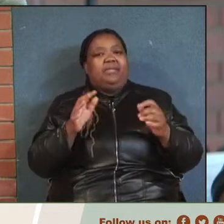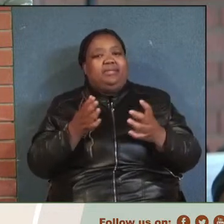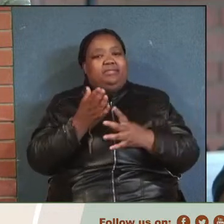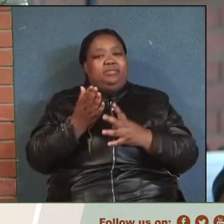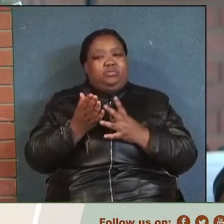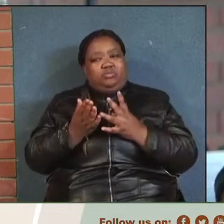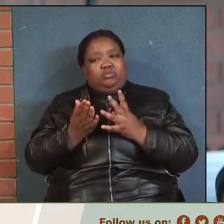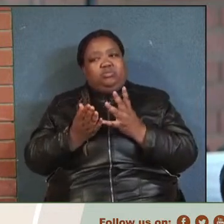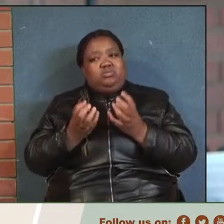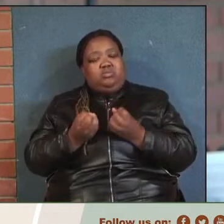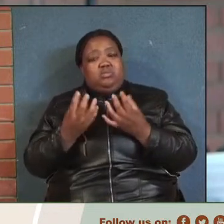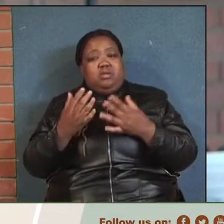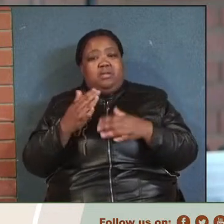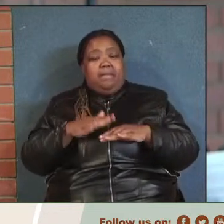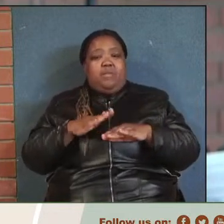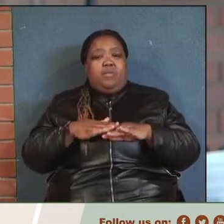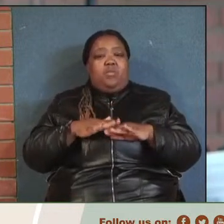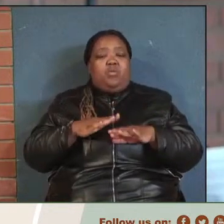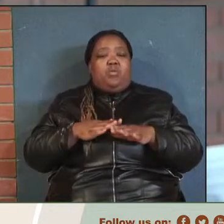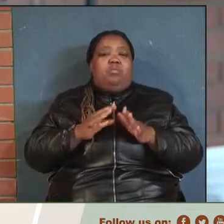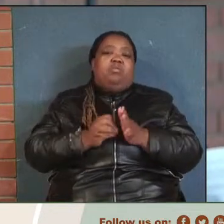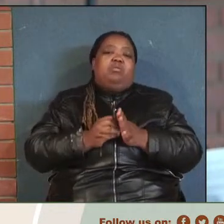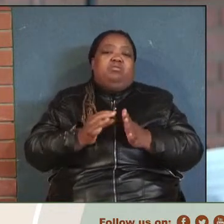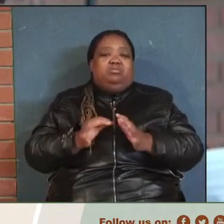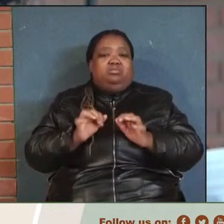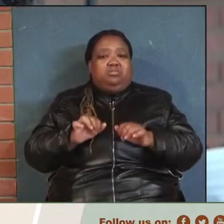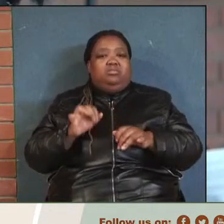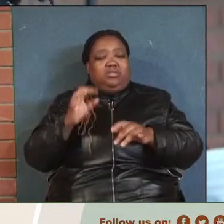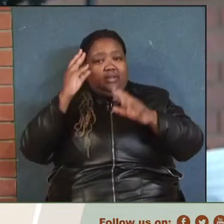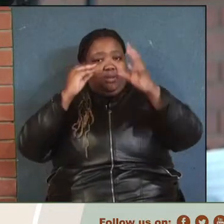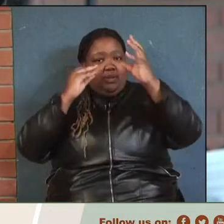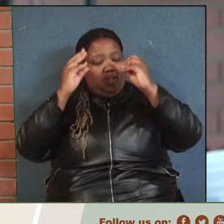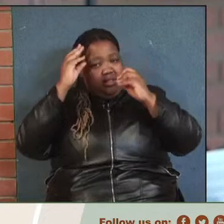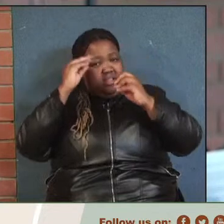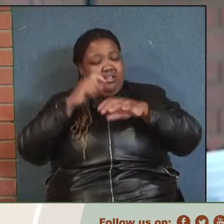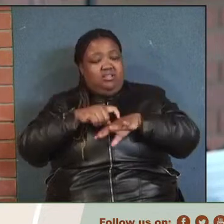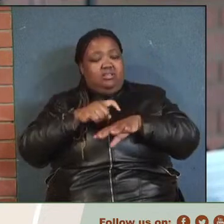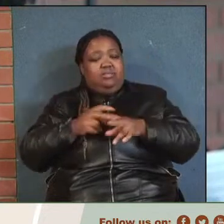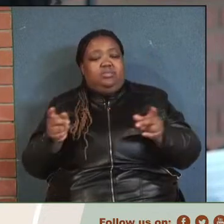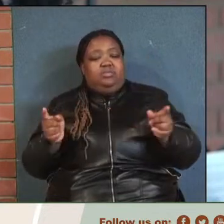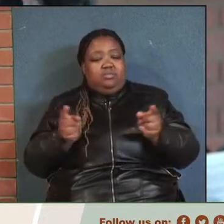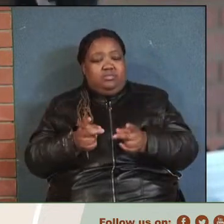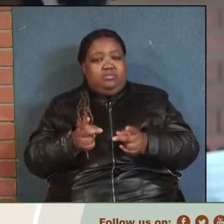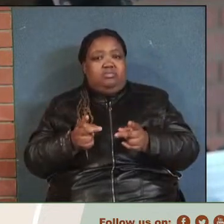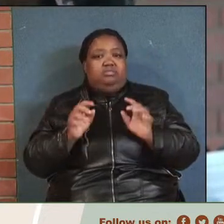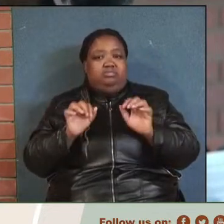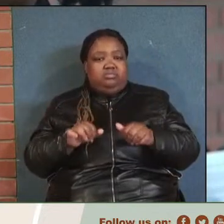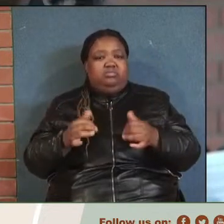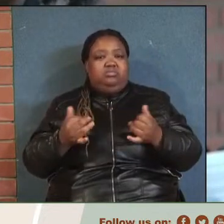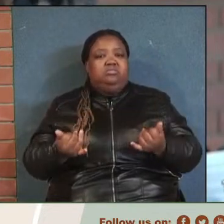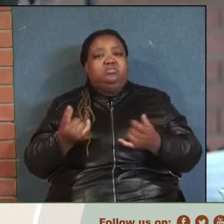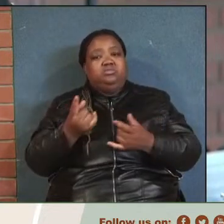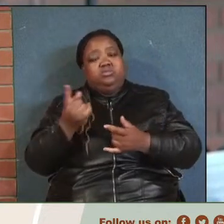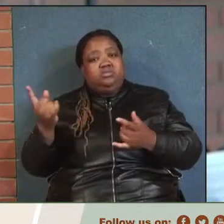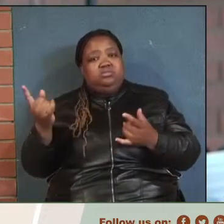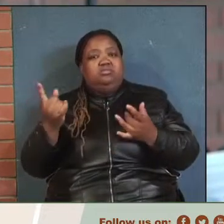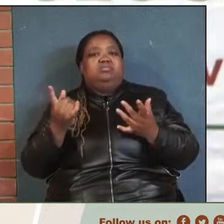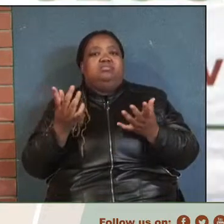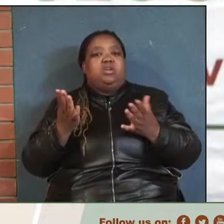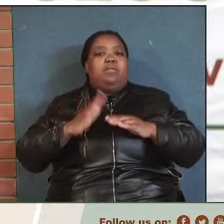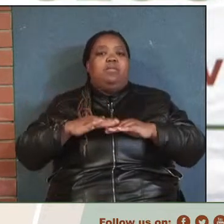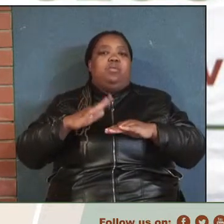lot of learners can have more progress in learning in a short amount period. Now, I will hand over the rest to my fellow honorables to elaborate more. Thank